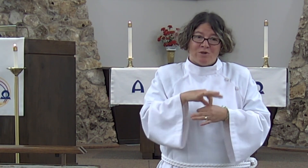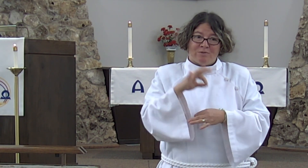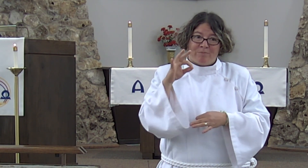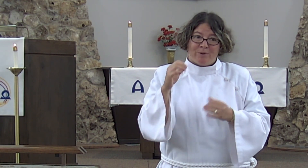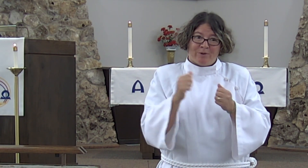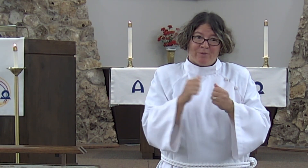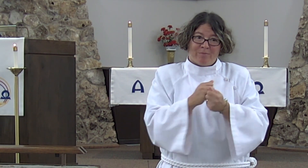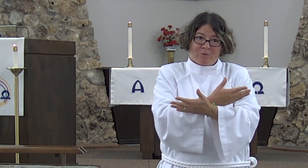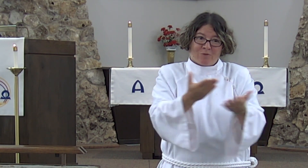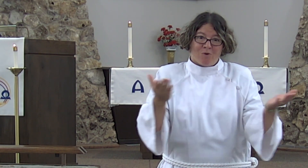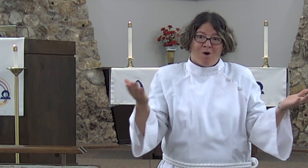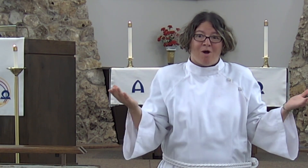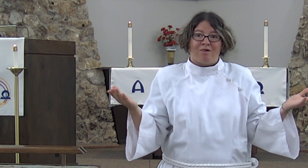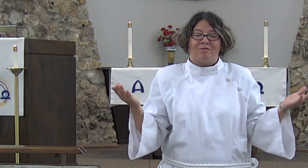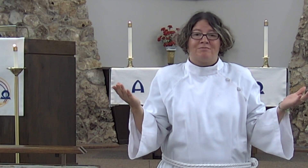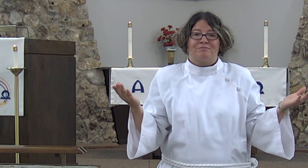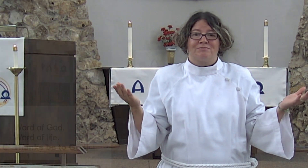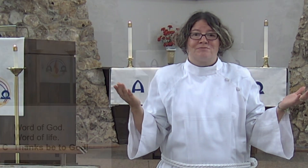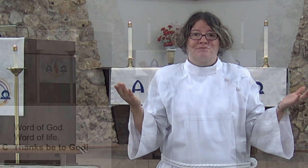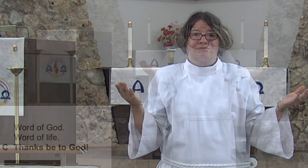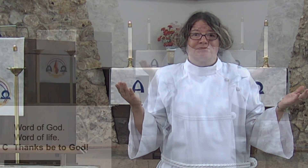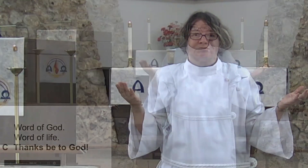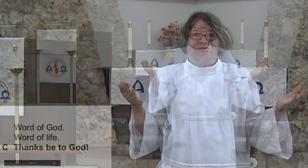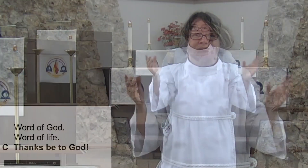of the Holy Spirit be with you all."